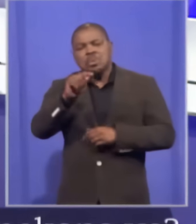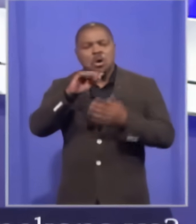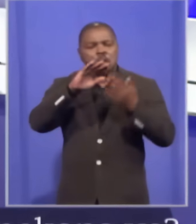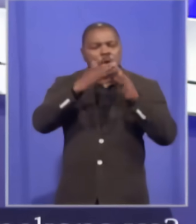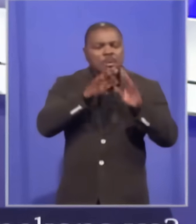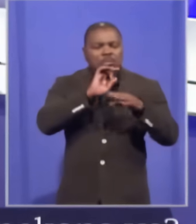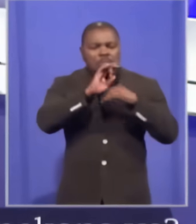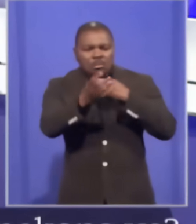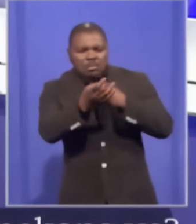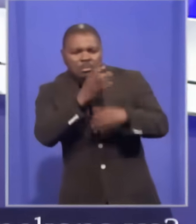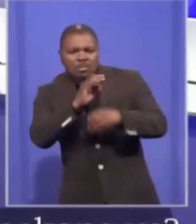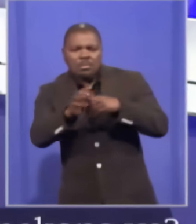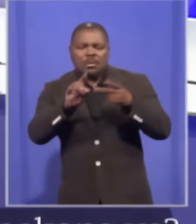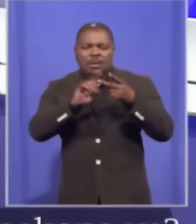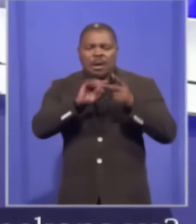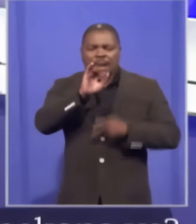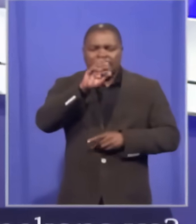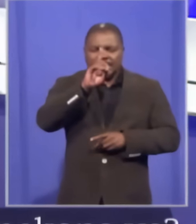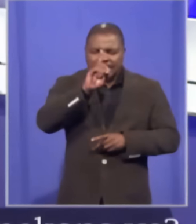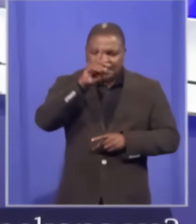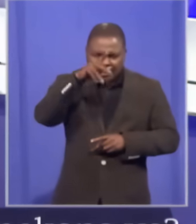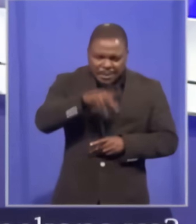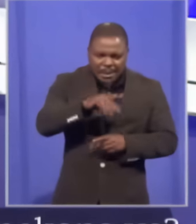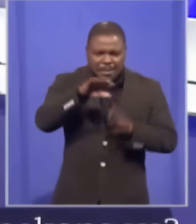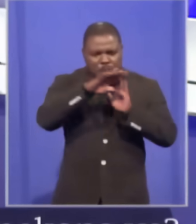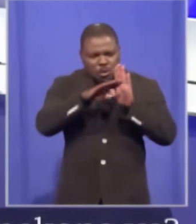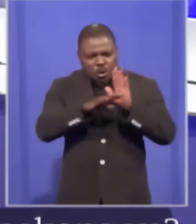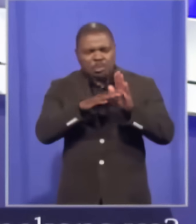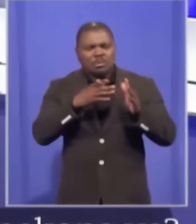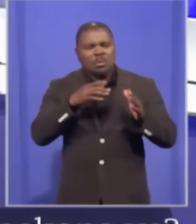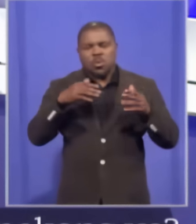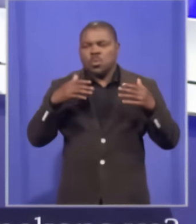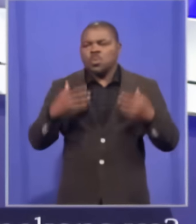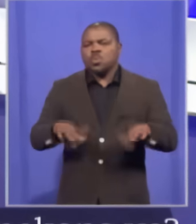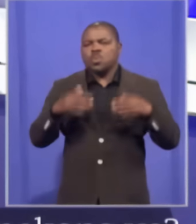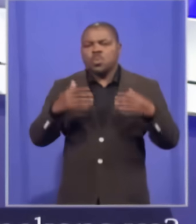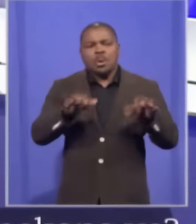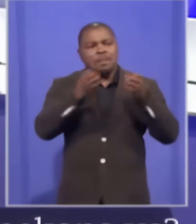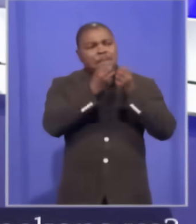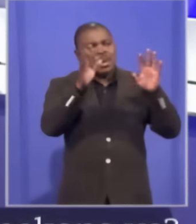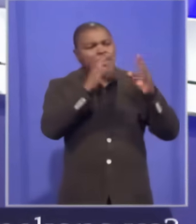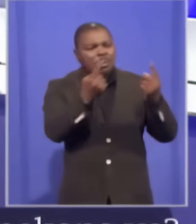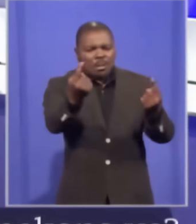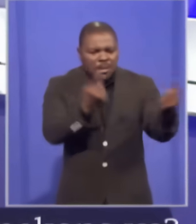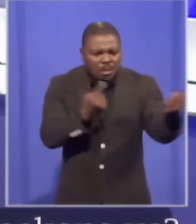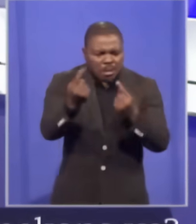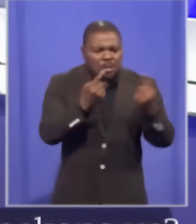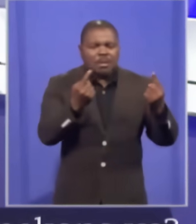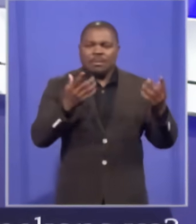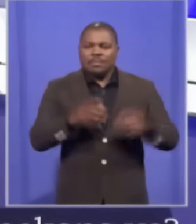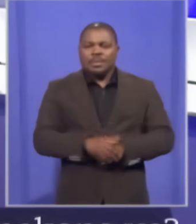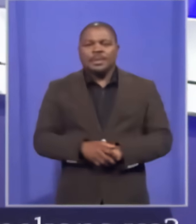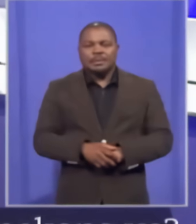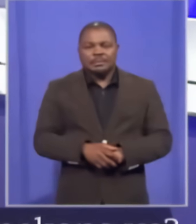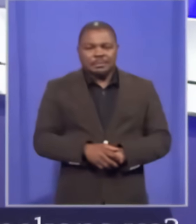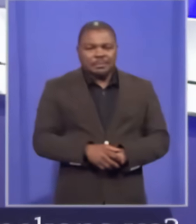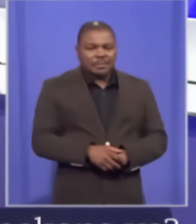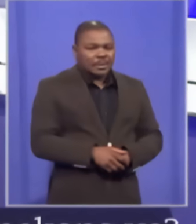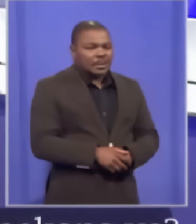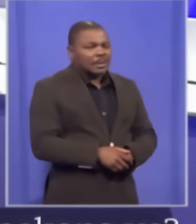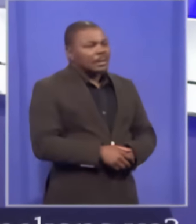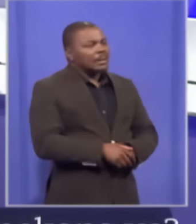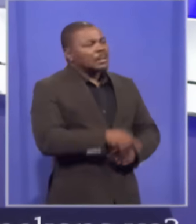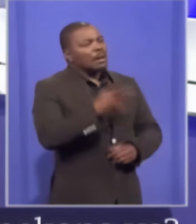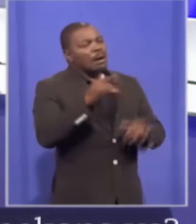ba rena le a di-IDP a tloga a tsenela ke batho ka bontši Thobela le tswalana bjang